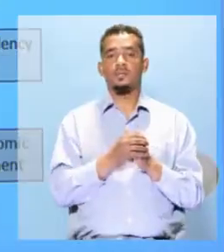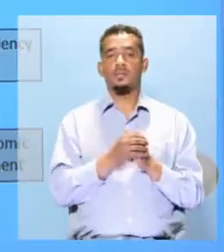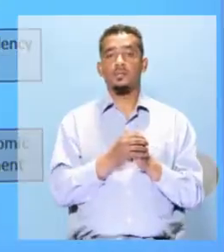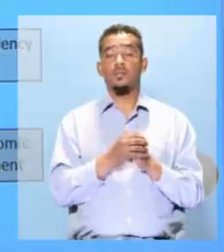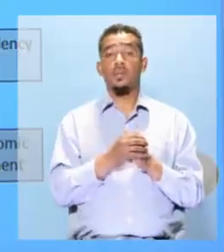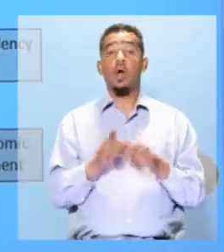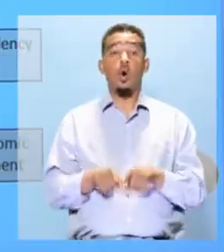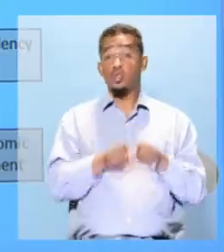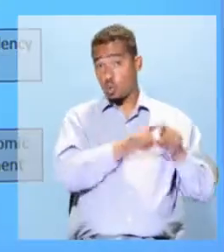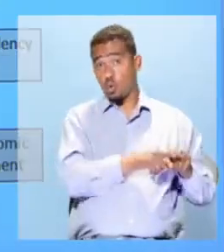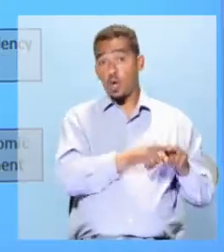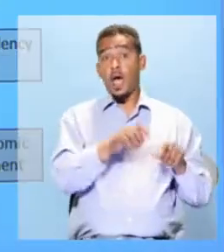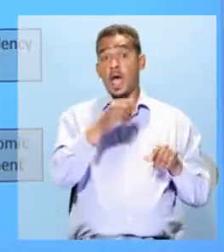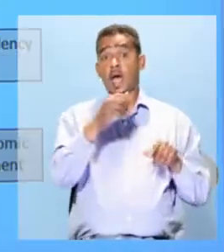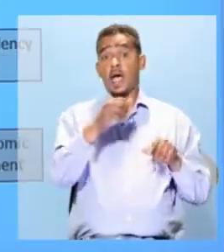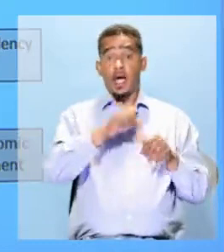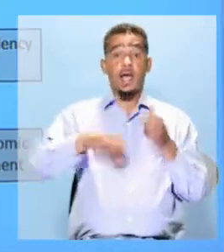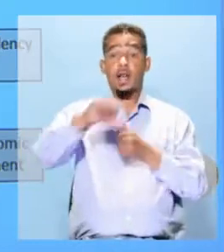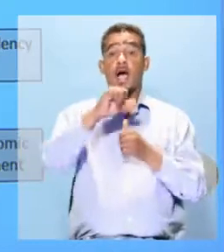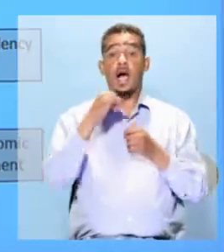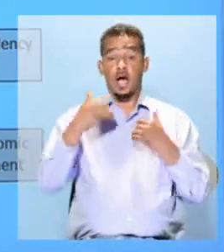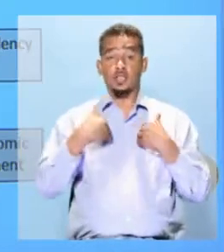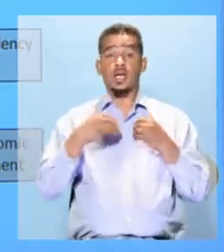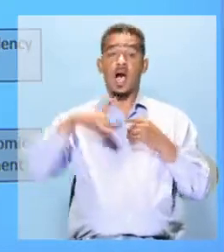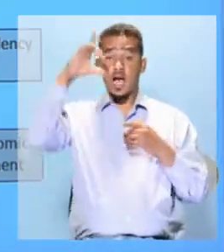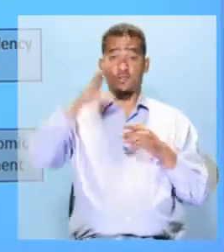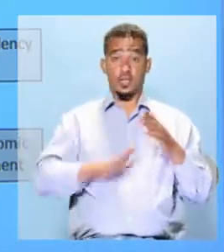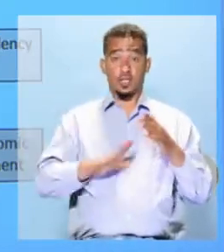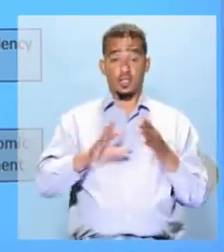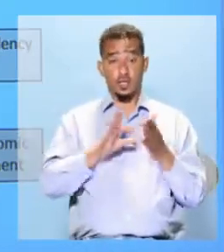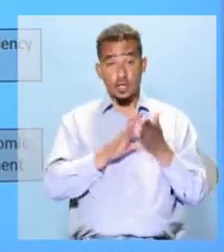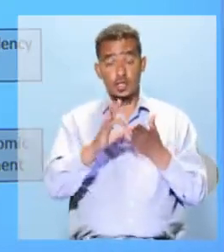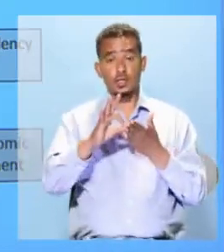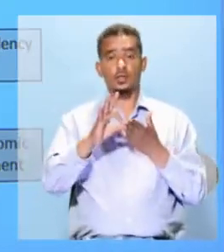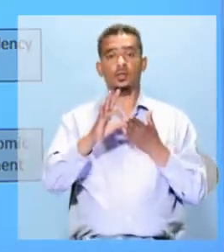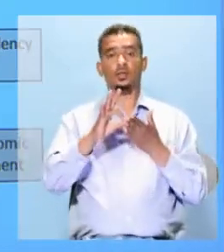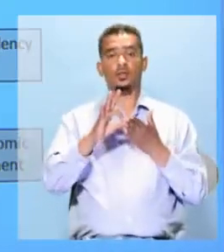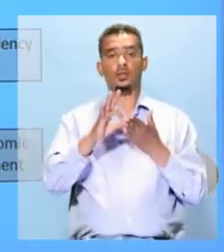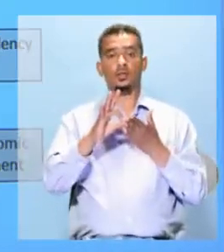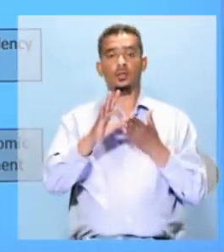And also, if area has high fertility rate, the population growth rate also very high.